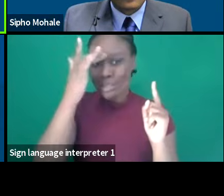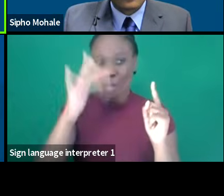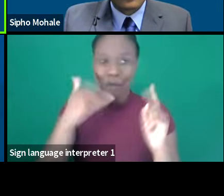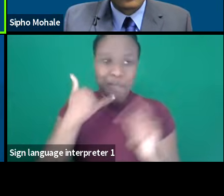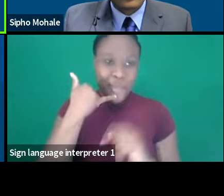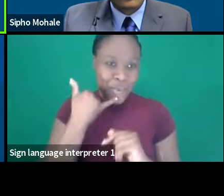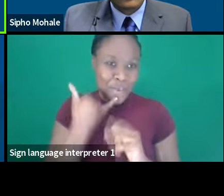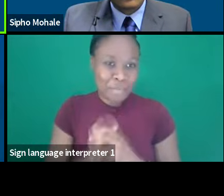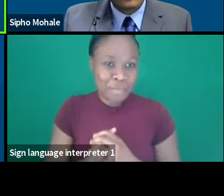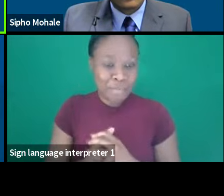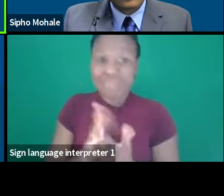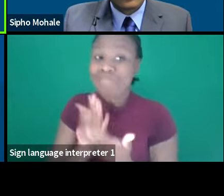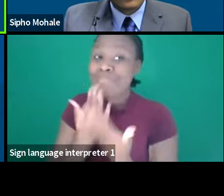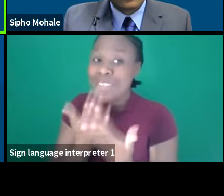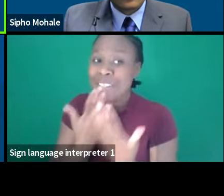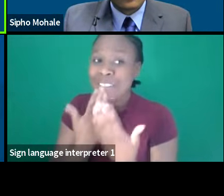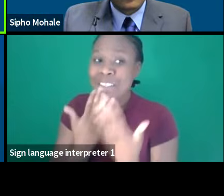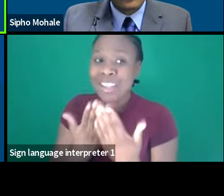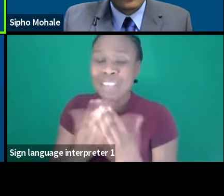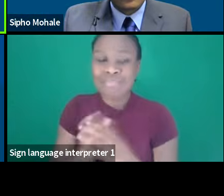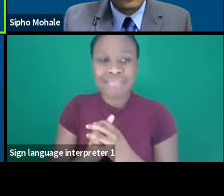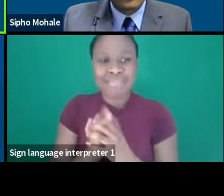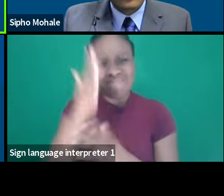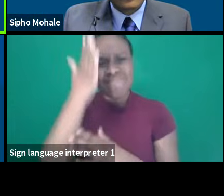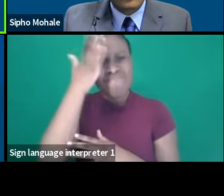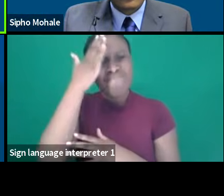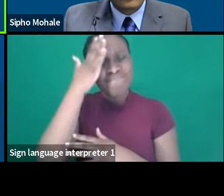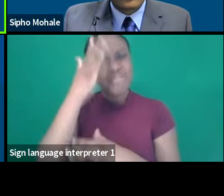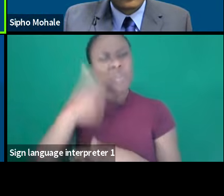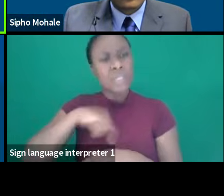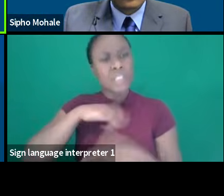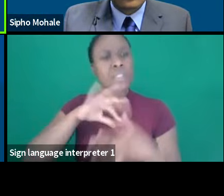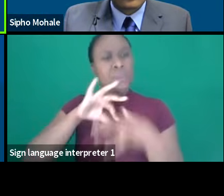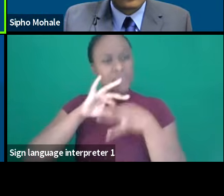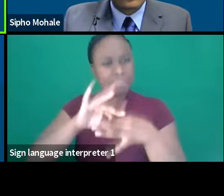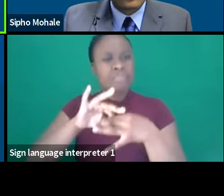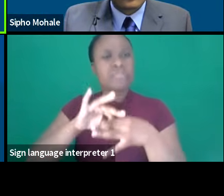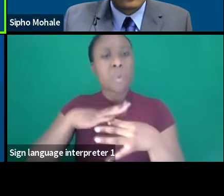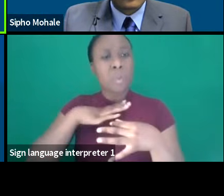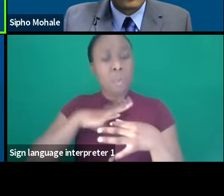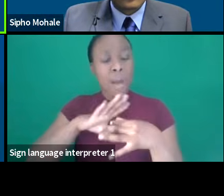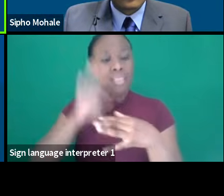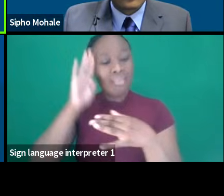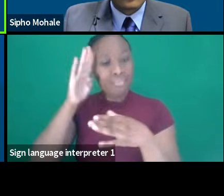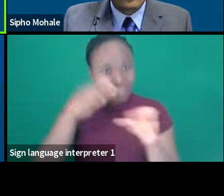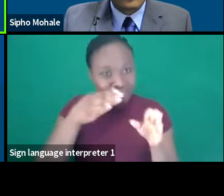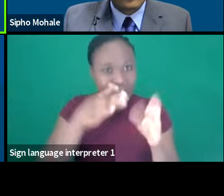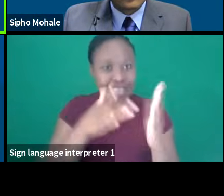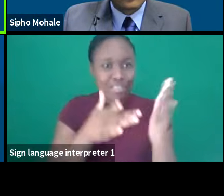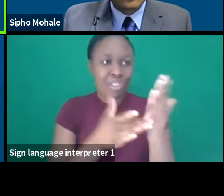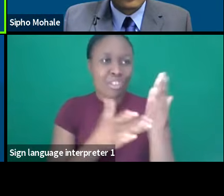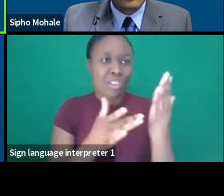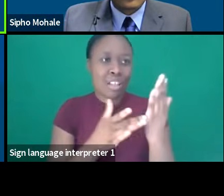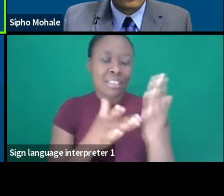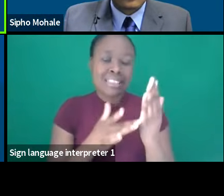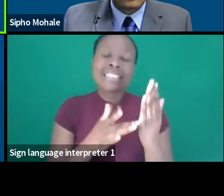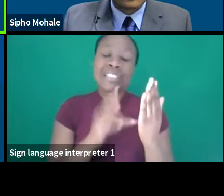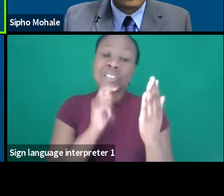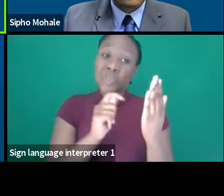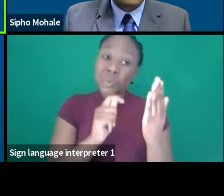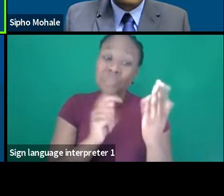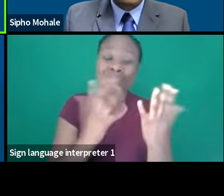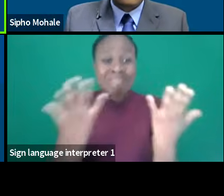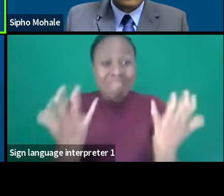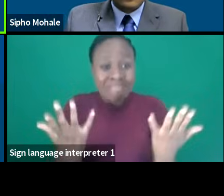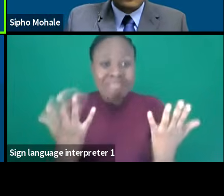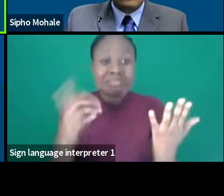Thank you very much. As you know, the commitment of our organization is moving digitally. Unfortunately, some